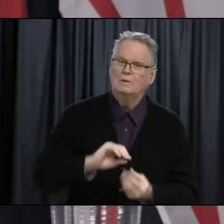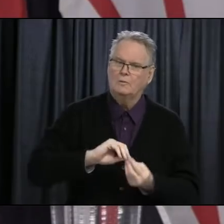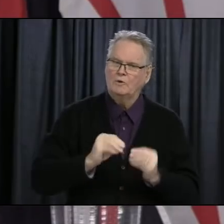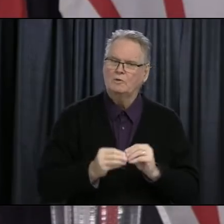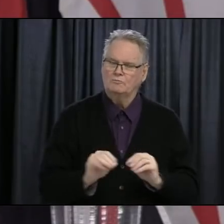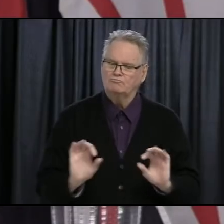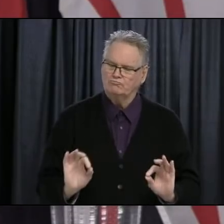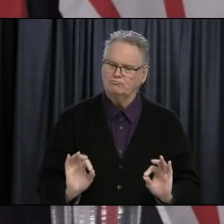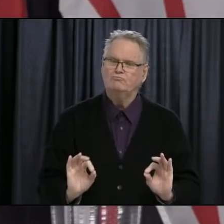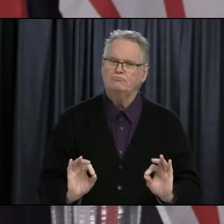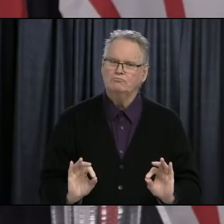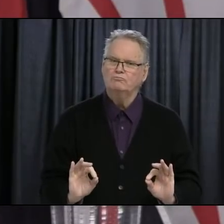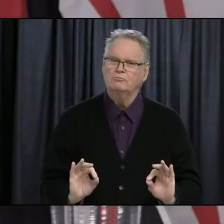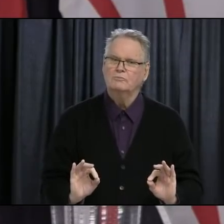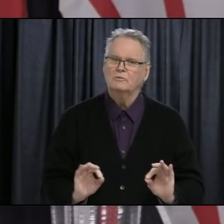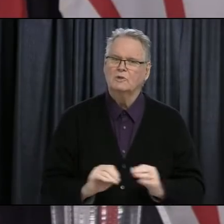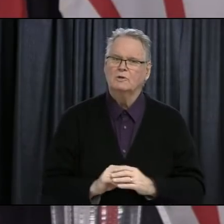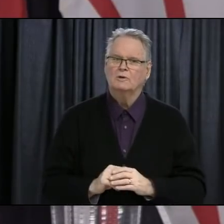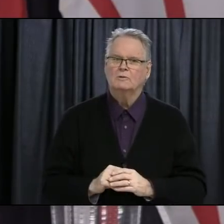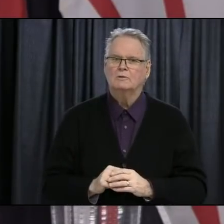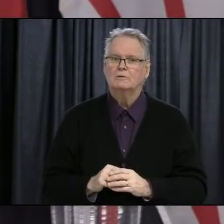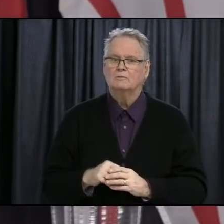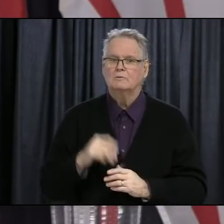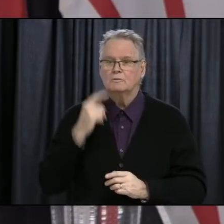the appropriate restrictions applied there as well.